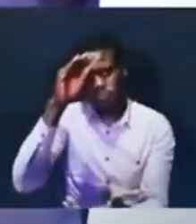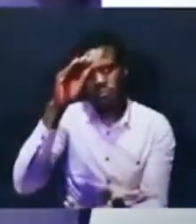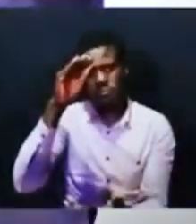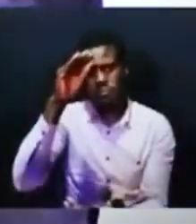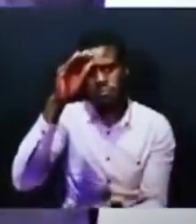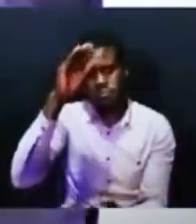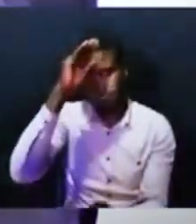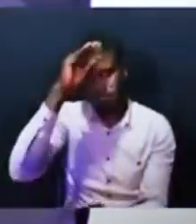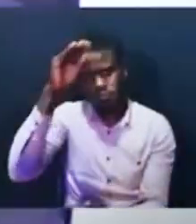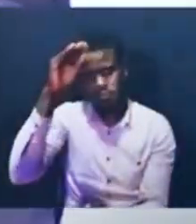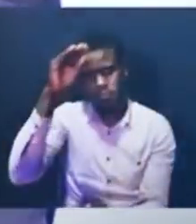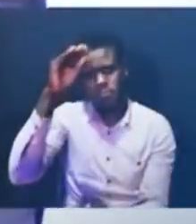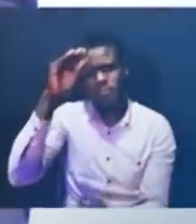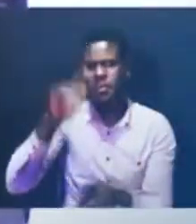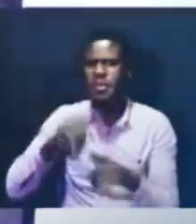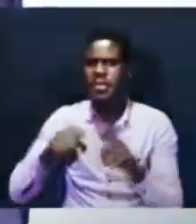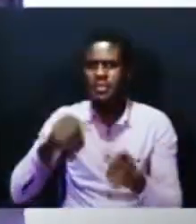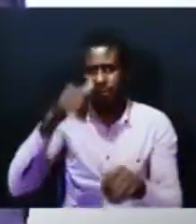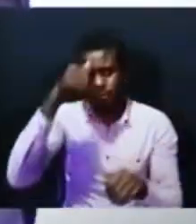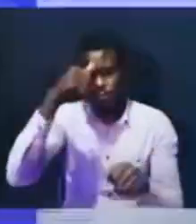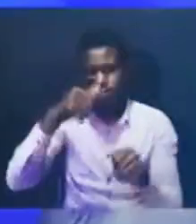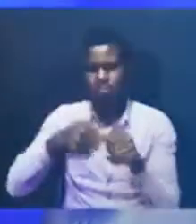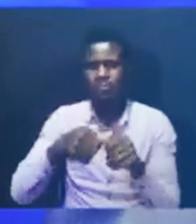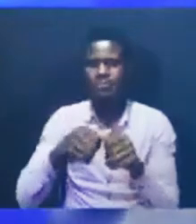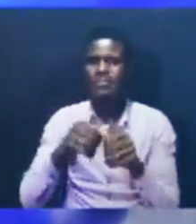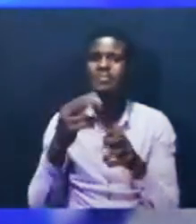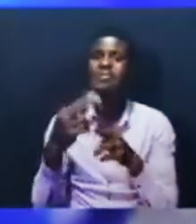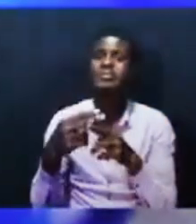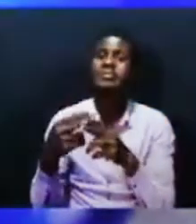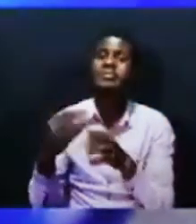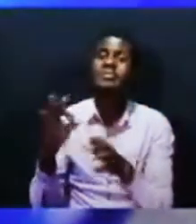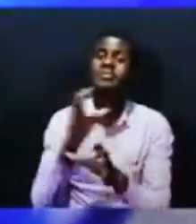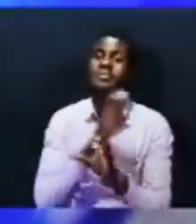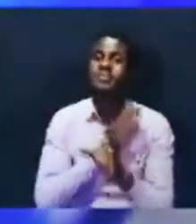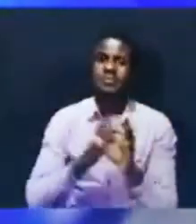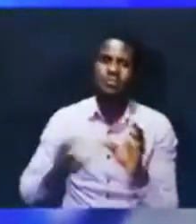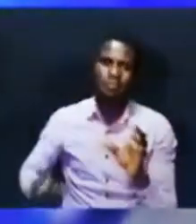remember. The name of Christ